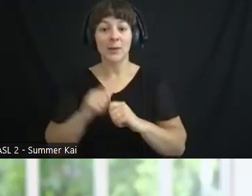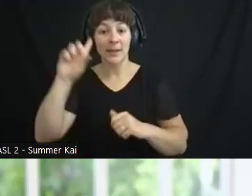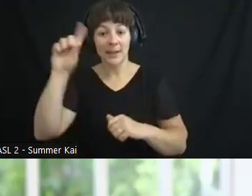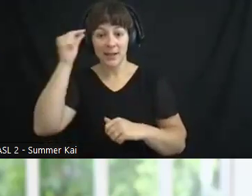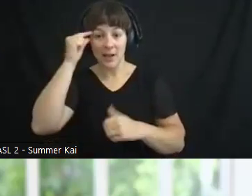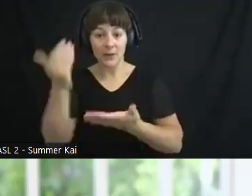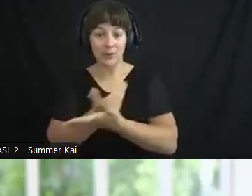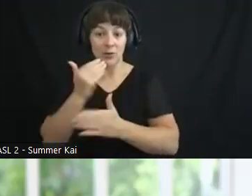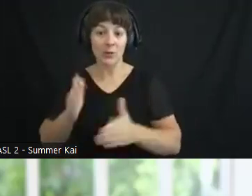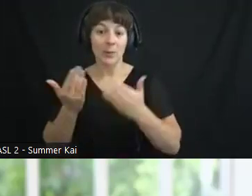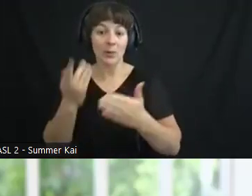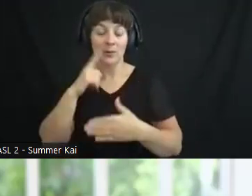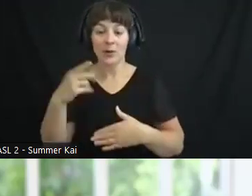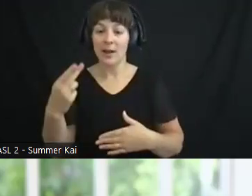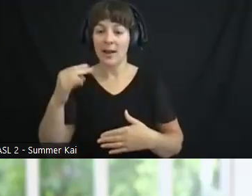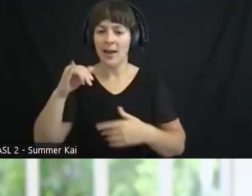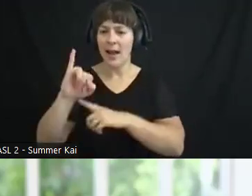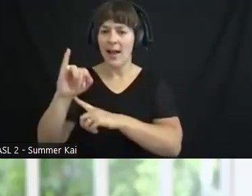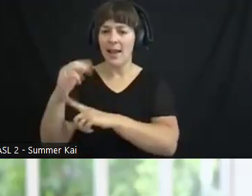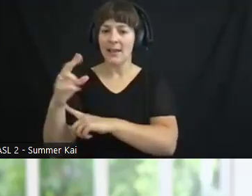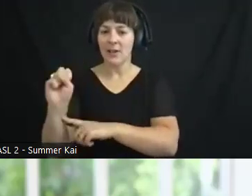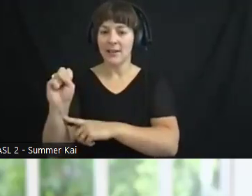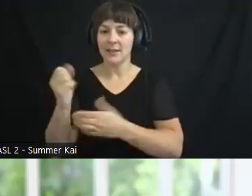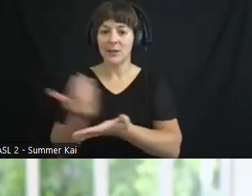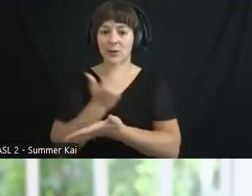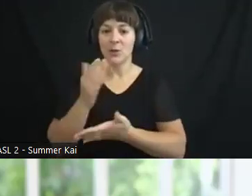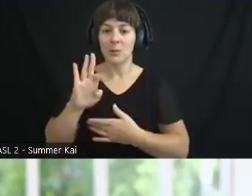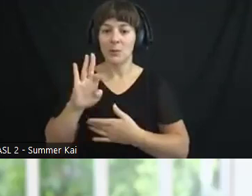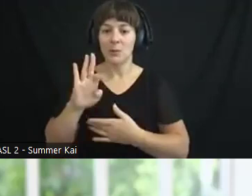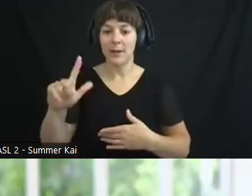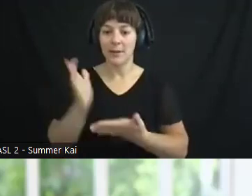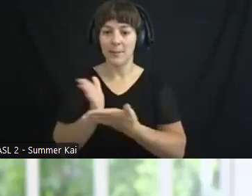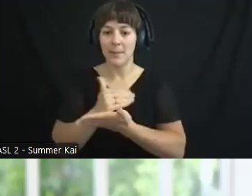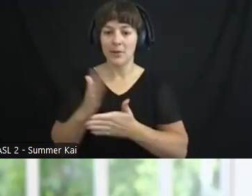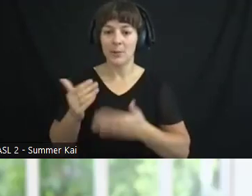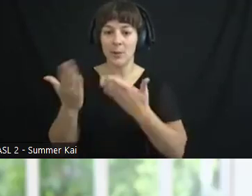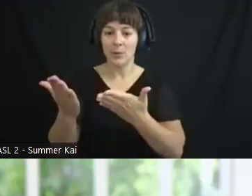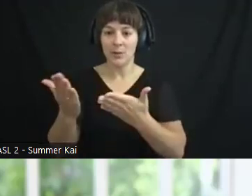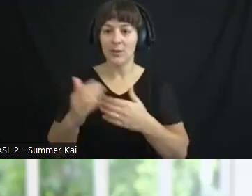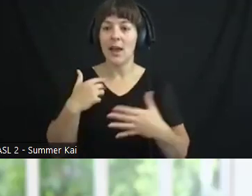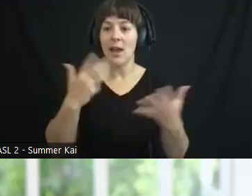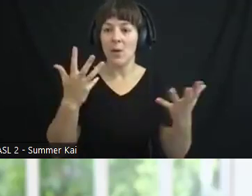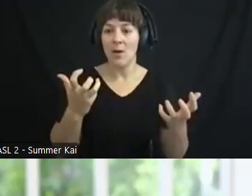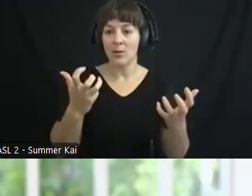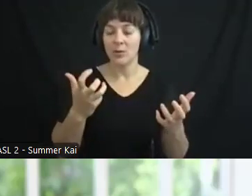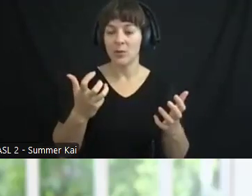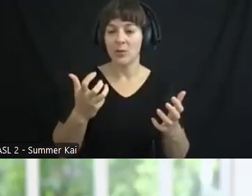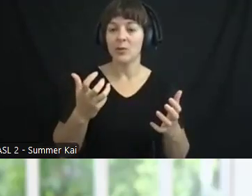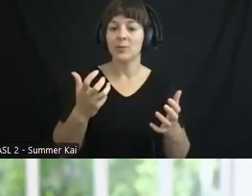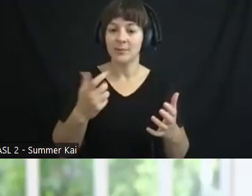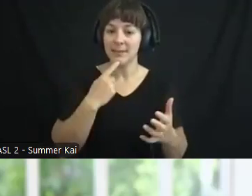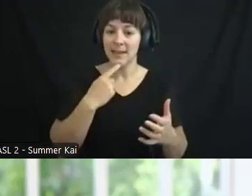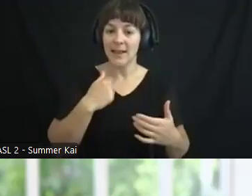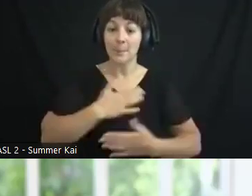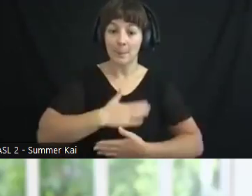proposing for IHSS. The bill that's in the budget bill now, and I just am so pleased with